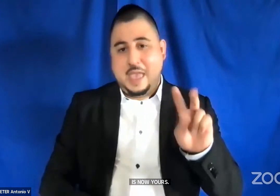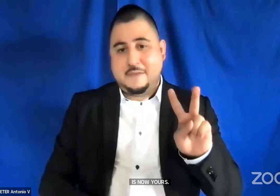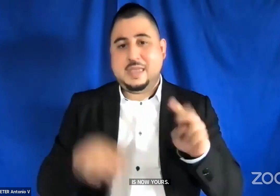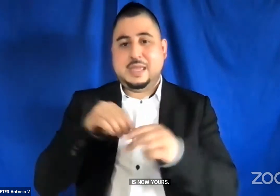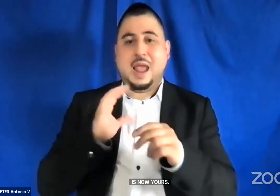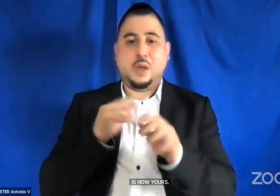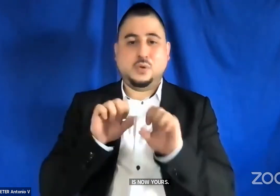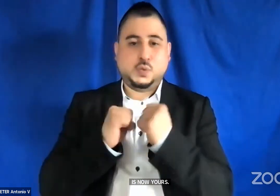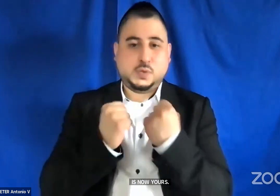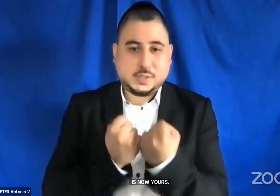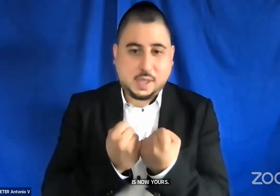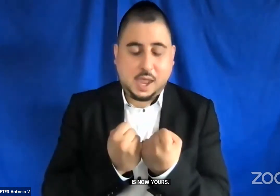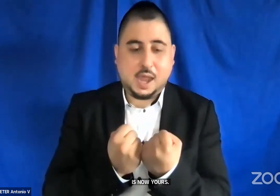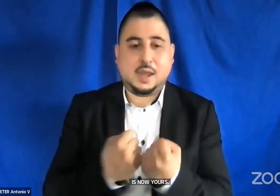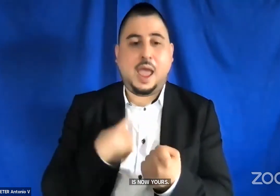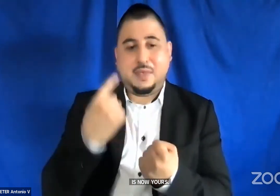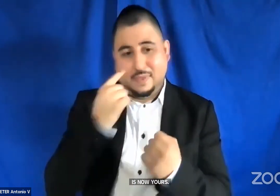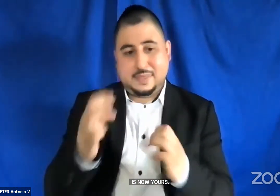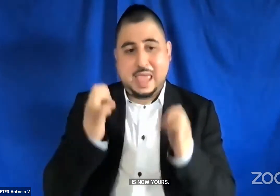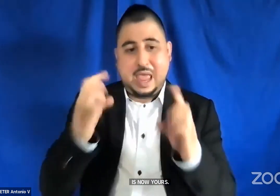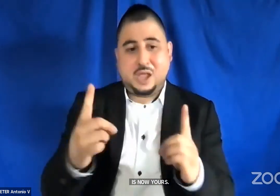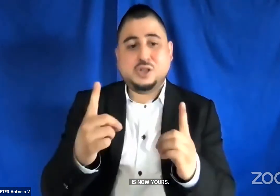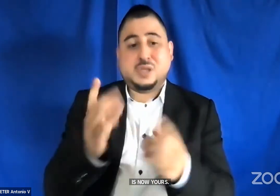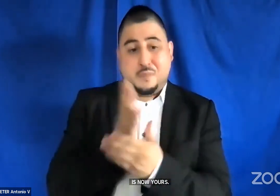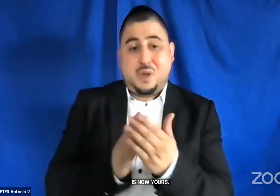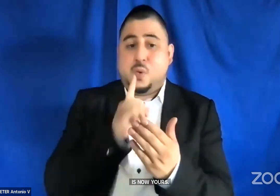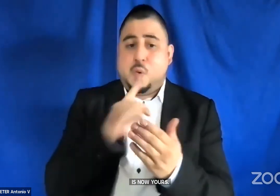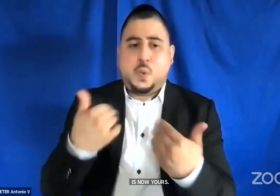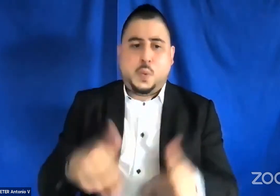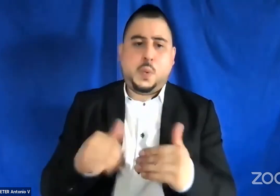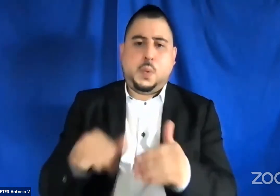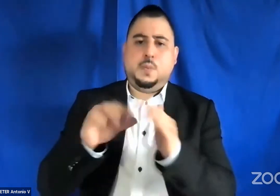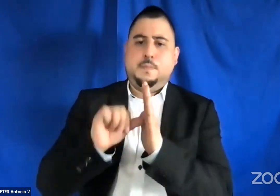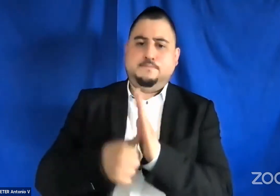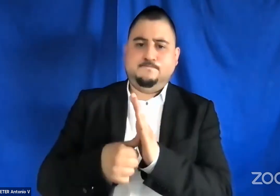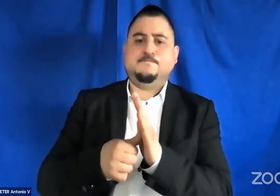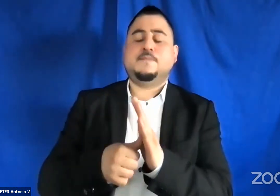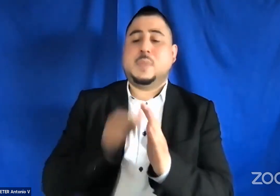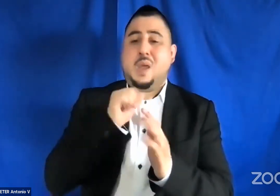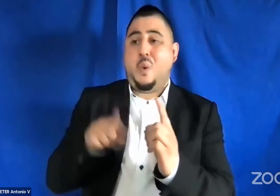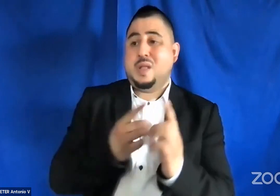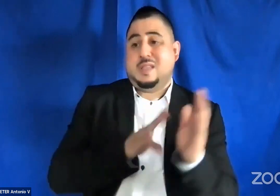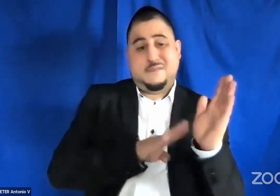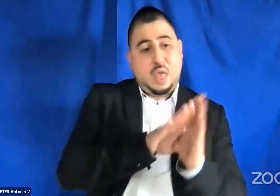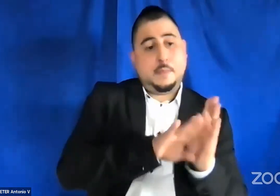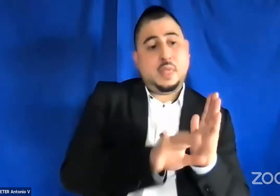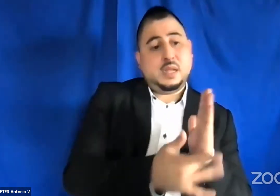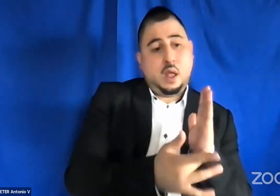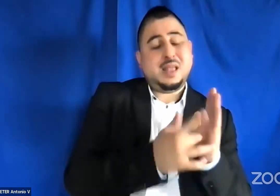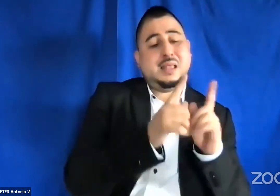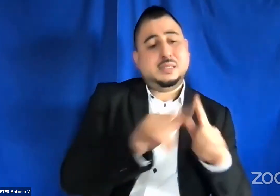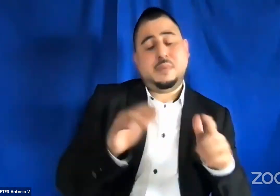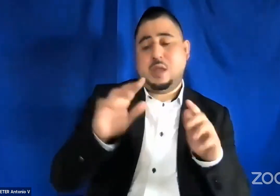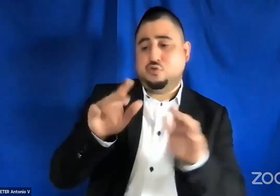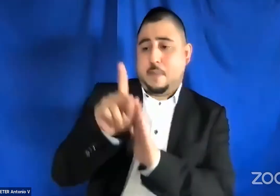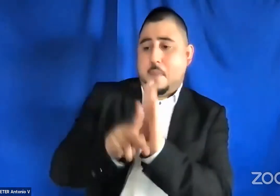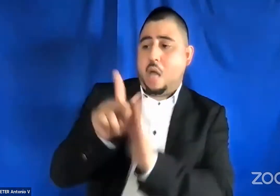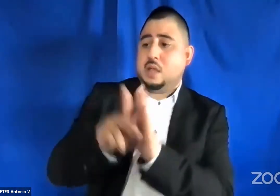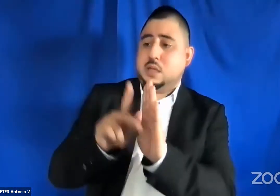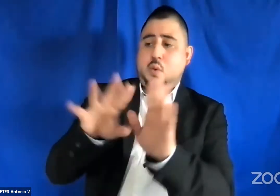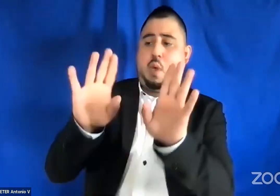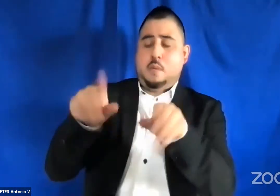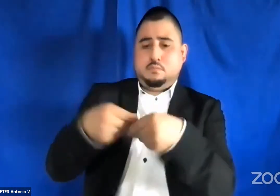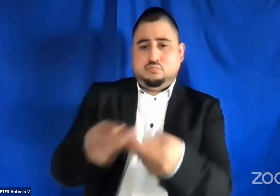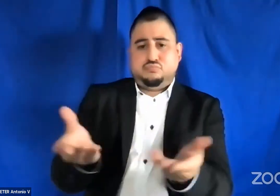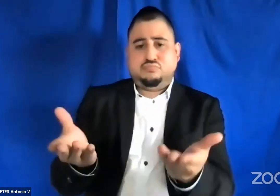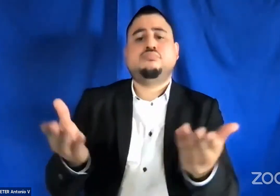our lives. I think the education component is key if we're going to not only just develop the technology, but also introduce the policies that are going to be